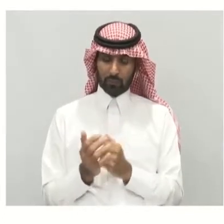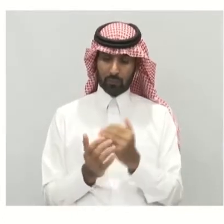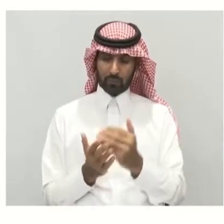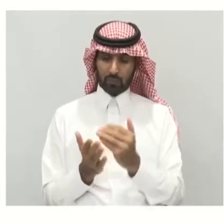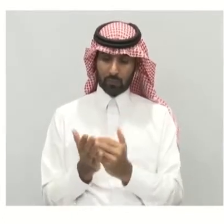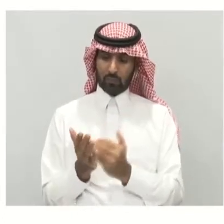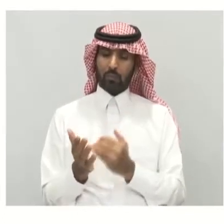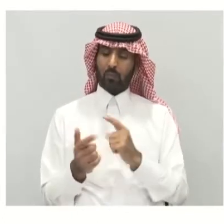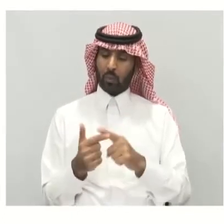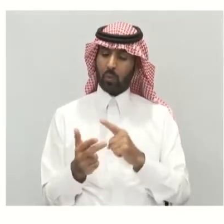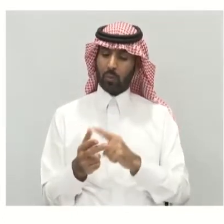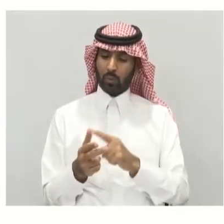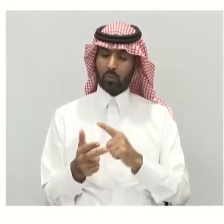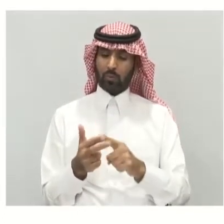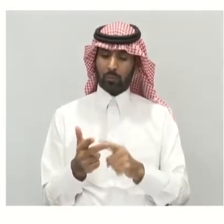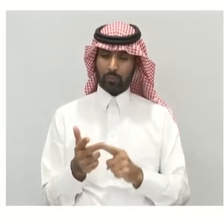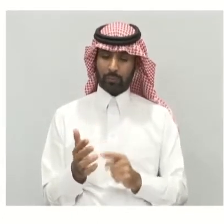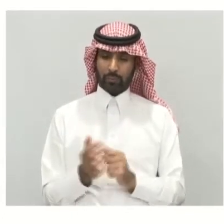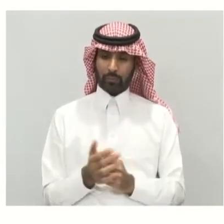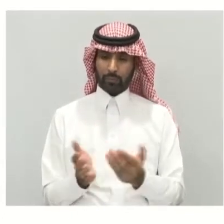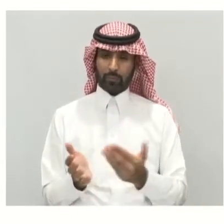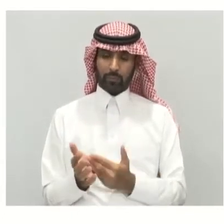sequence words here, okay?